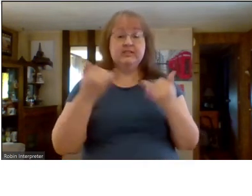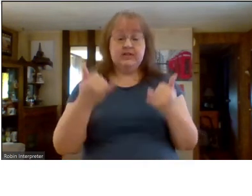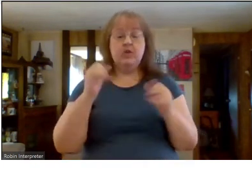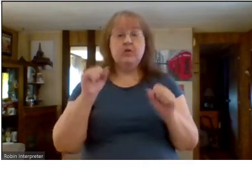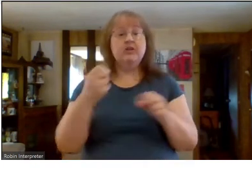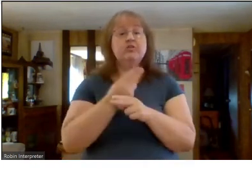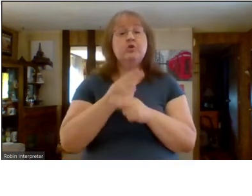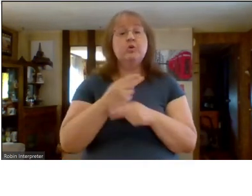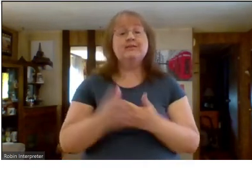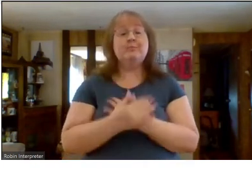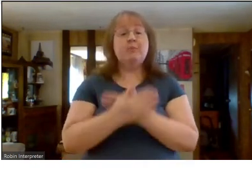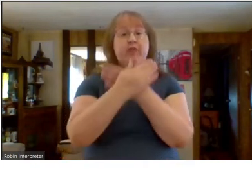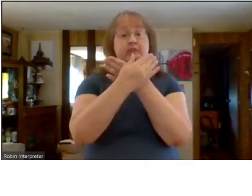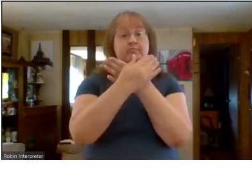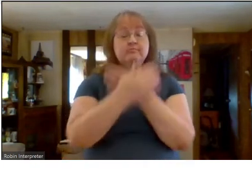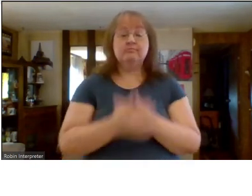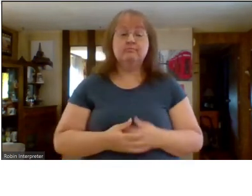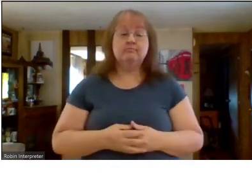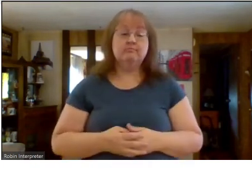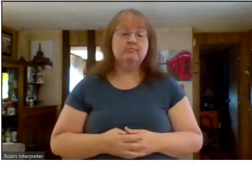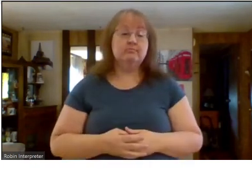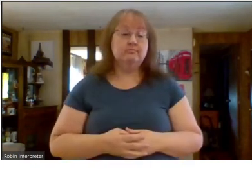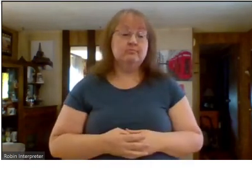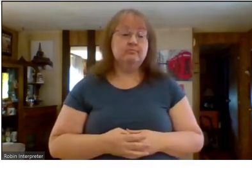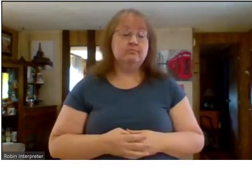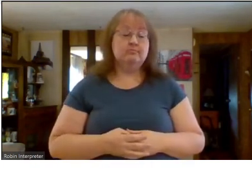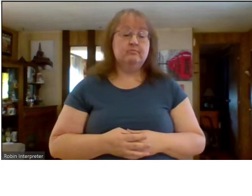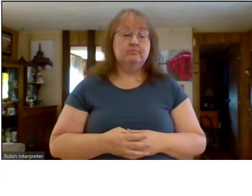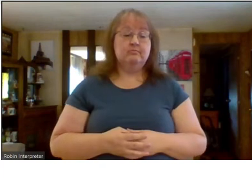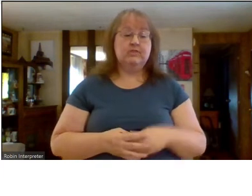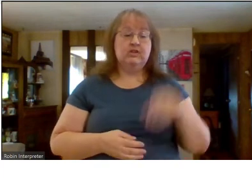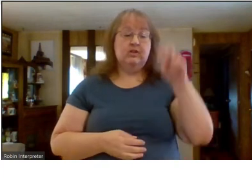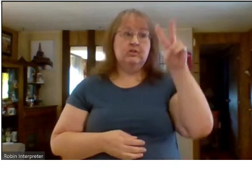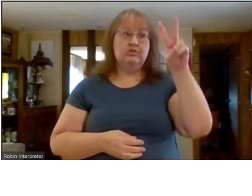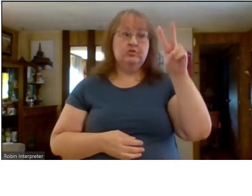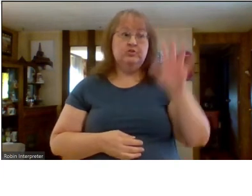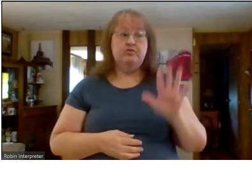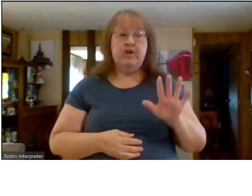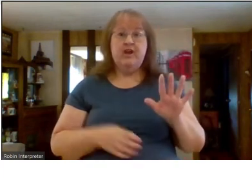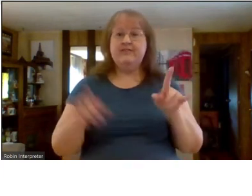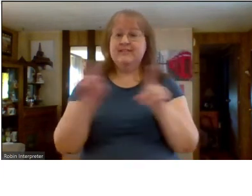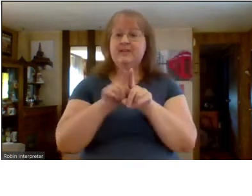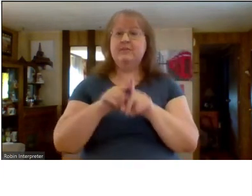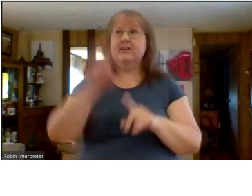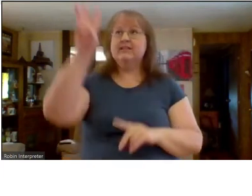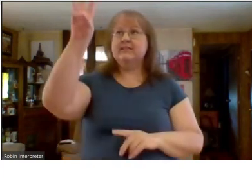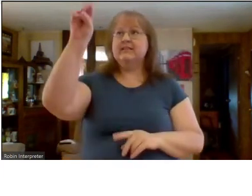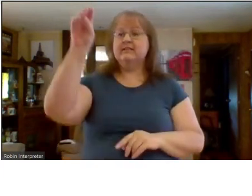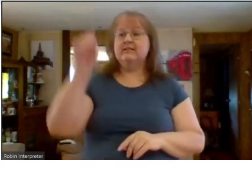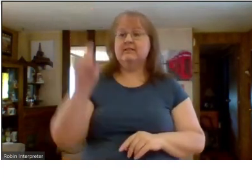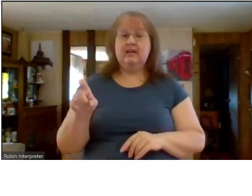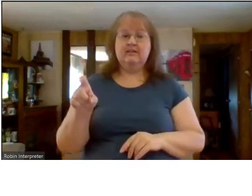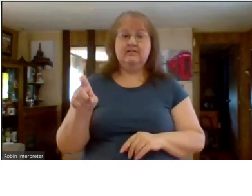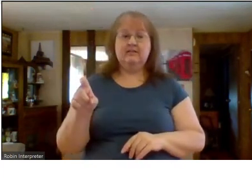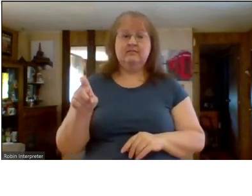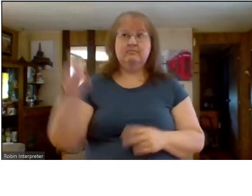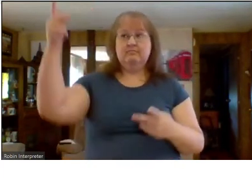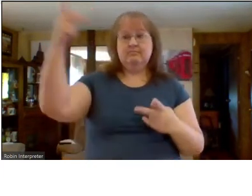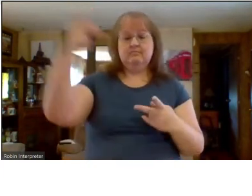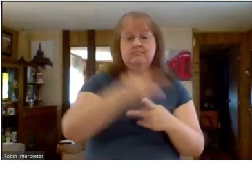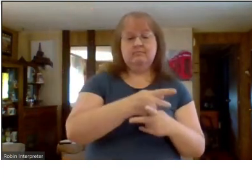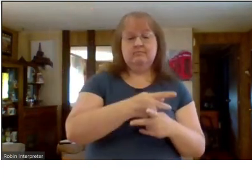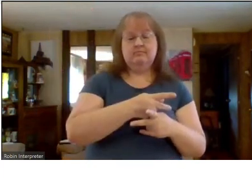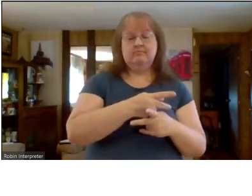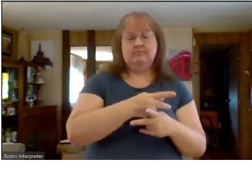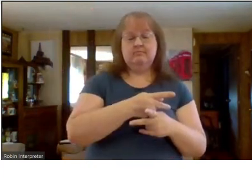building? Okay. All right, so now we can use our butterfly method. So let me rewrite it. 2 out of 5 is the same thing as 60